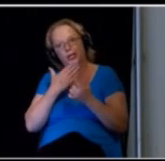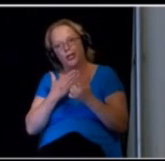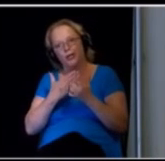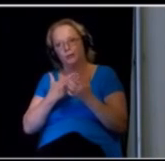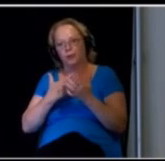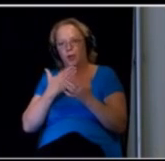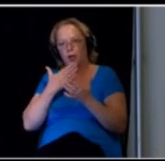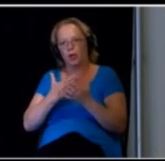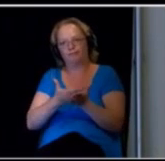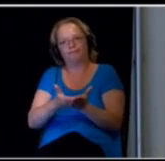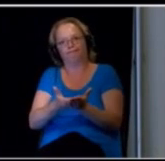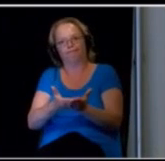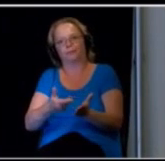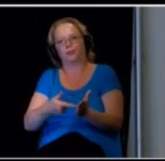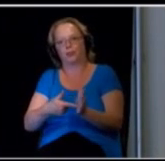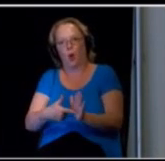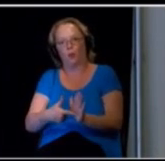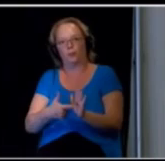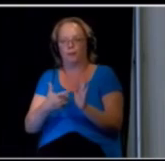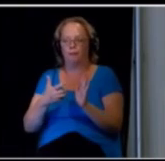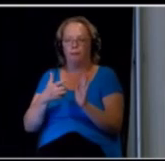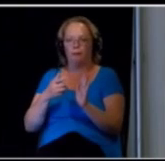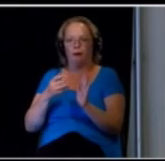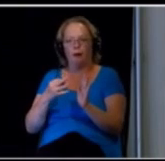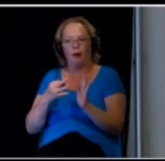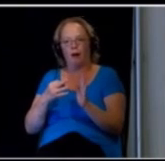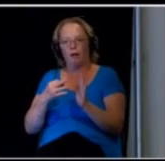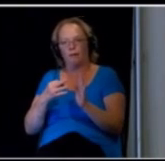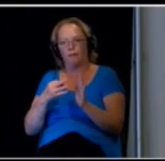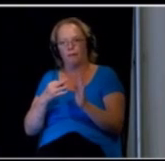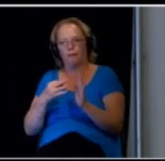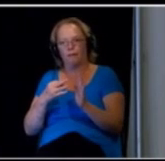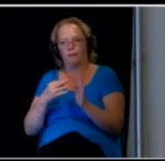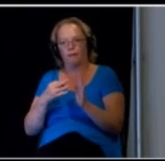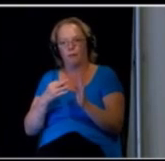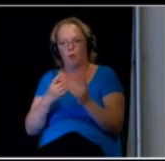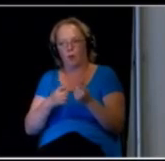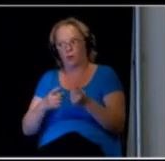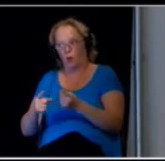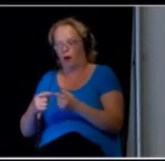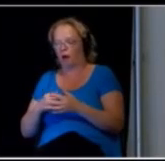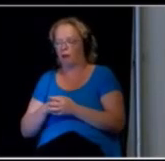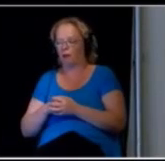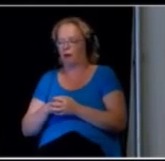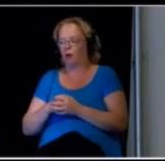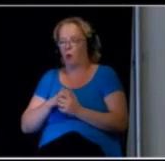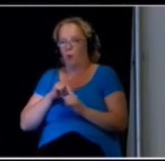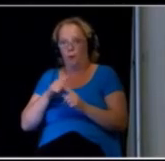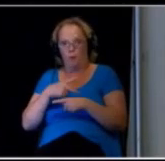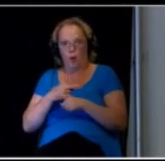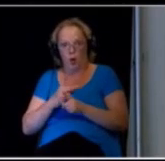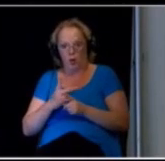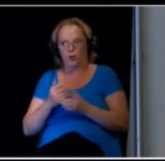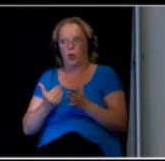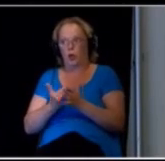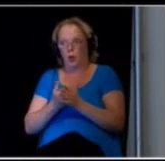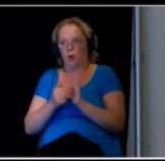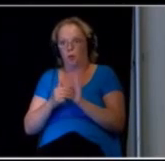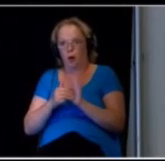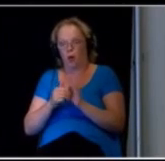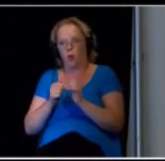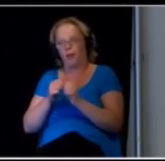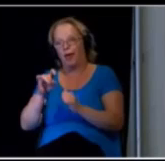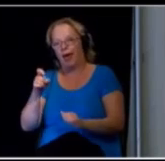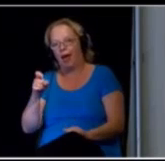indication. And as we bring out new models in the Model X and the